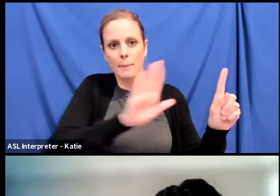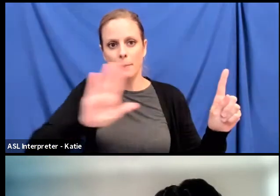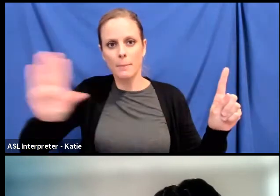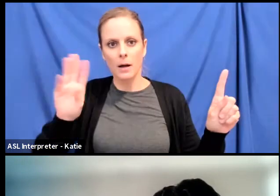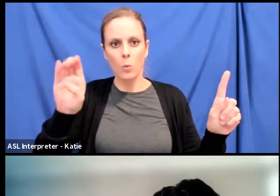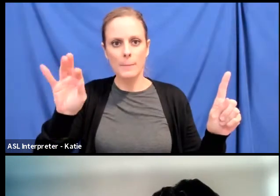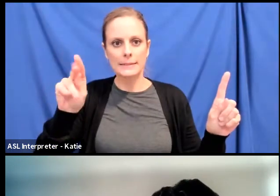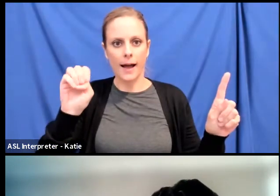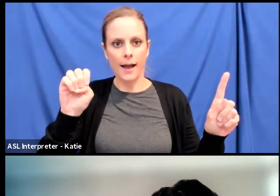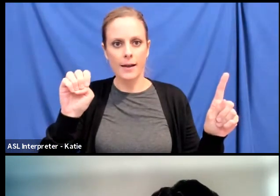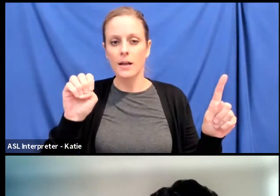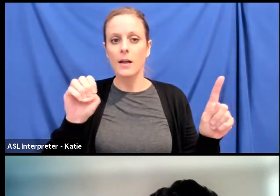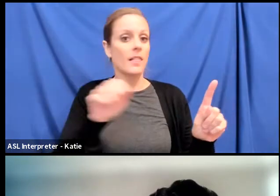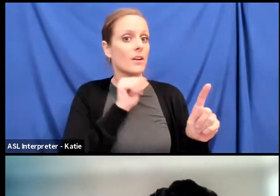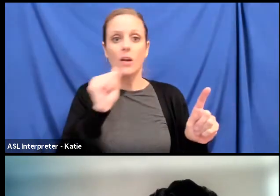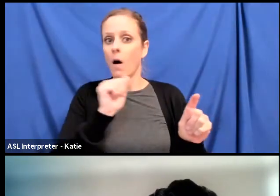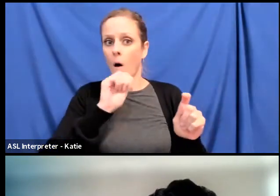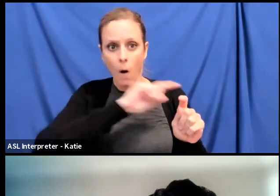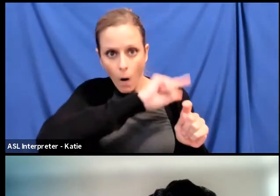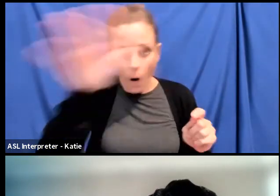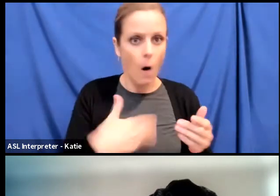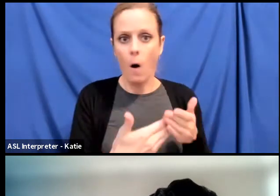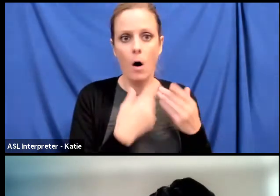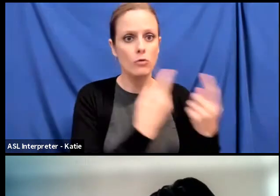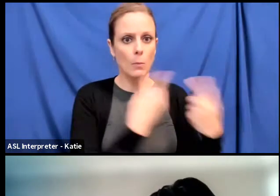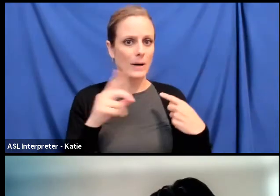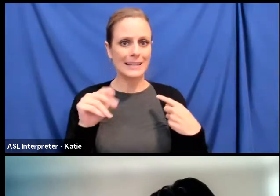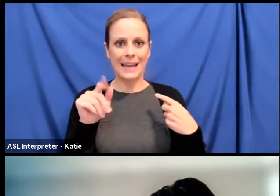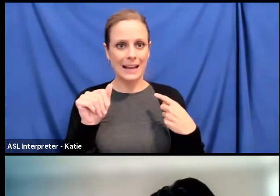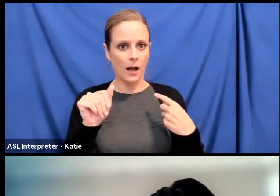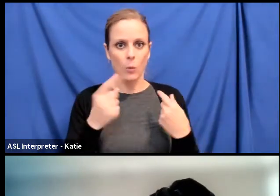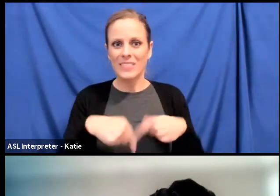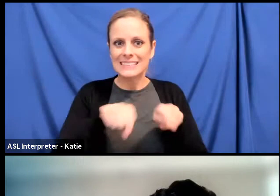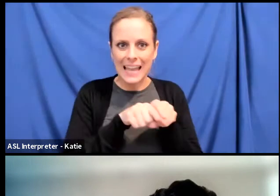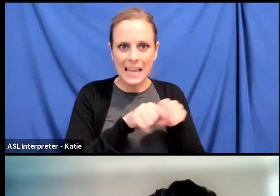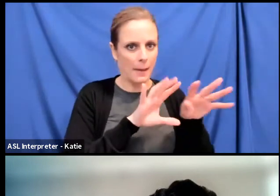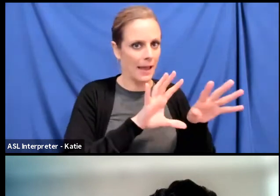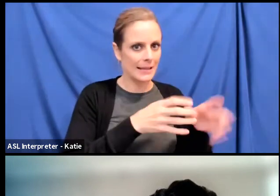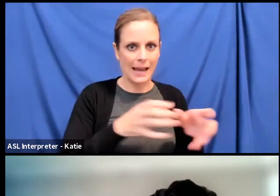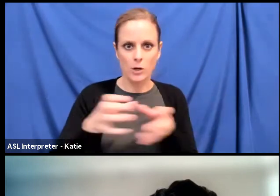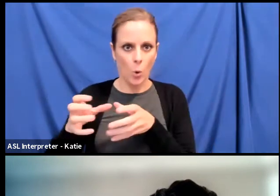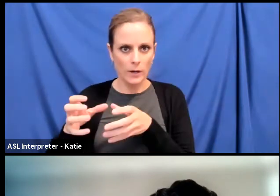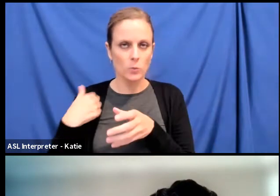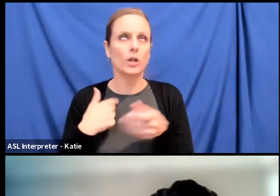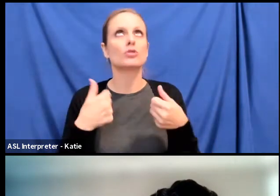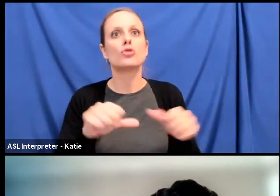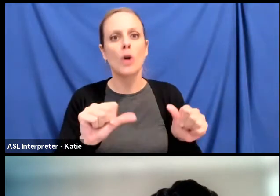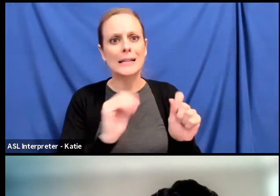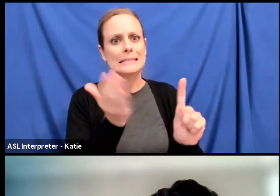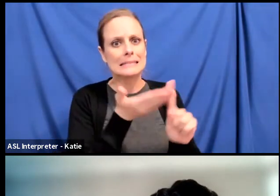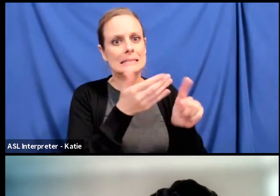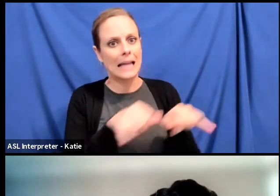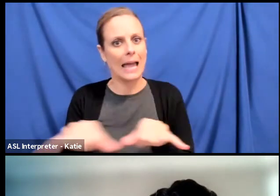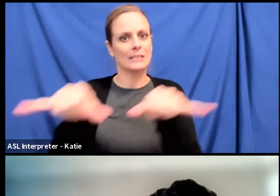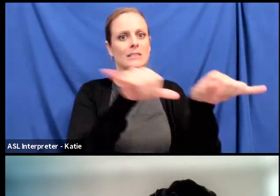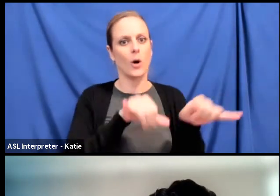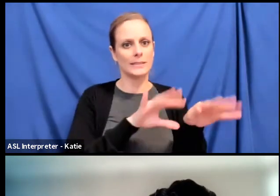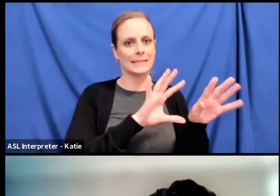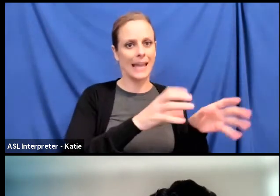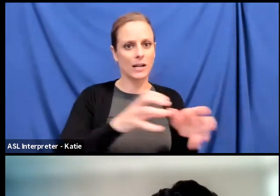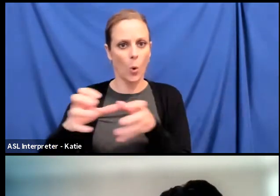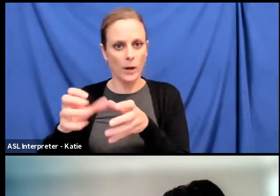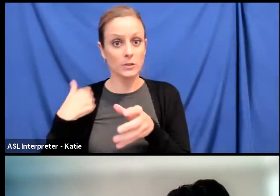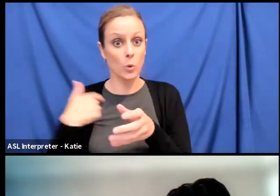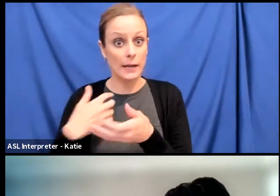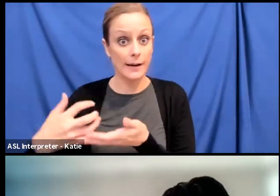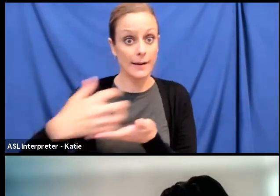all reporting data using the same categories. And we are trying right now with the schools to standardize their categories so that the data